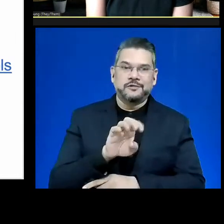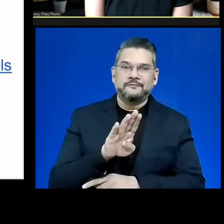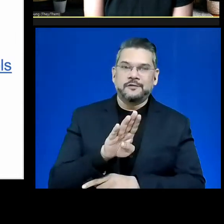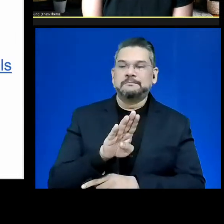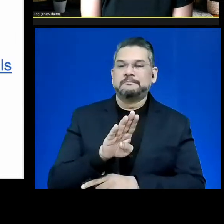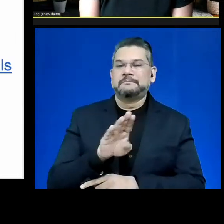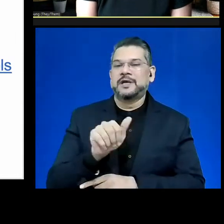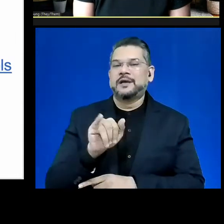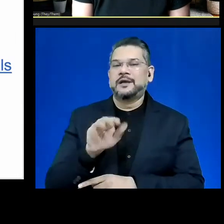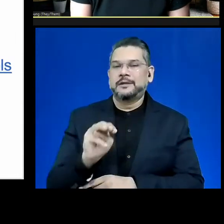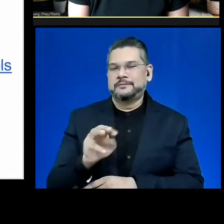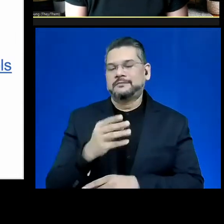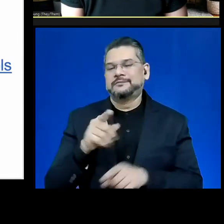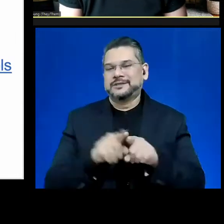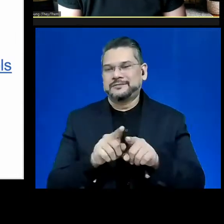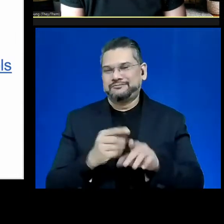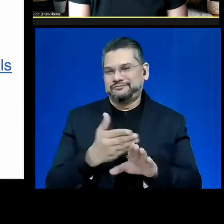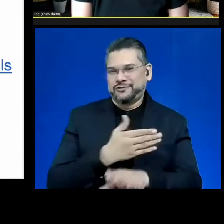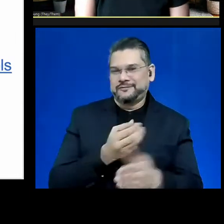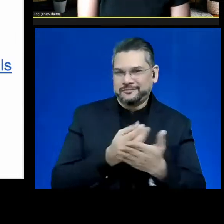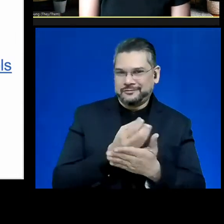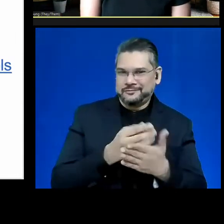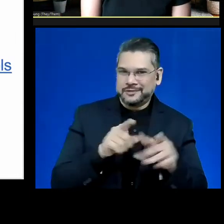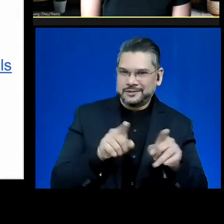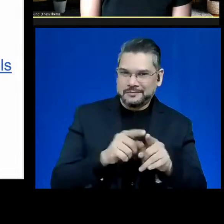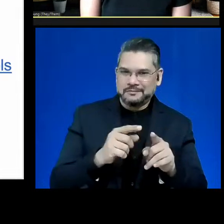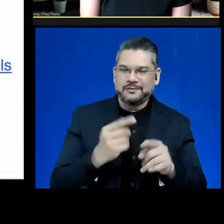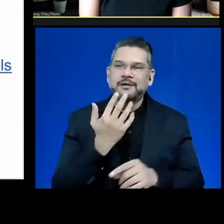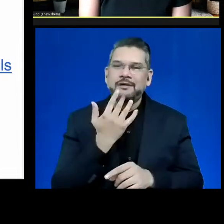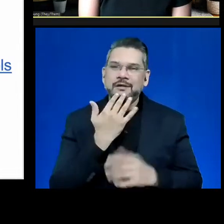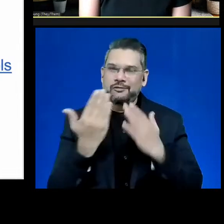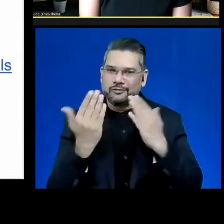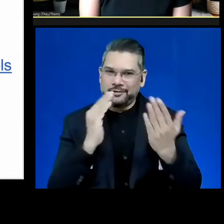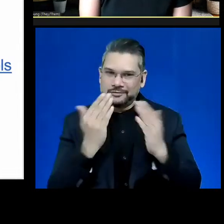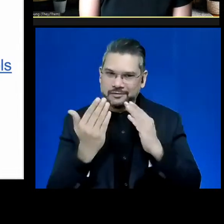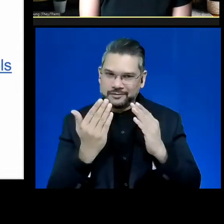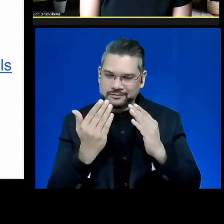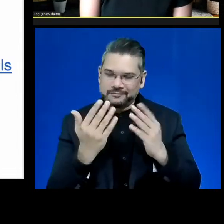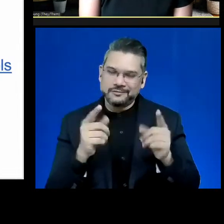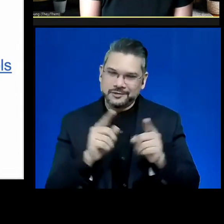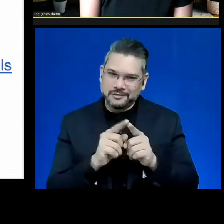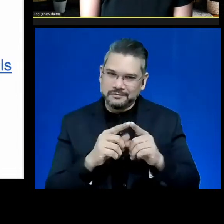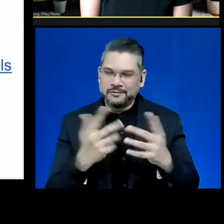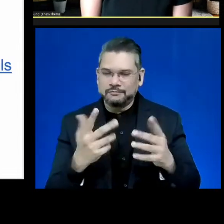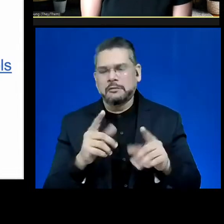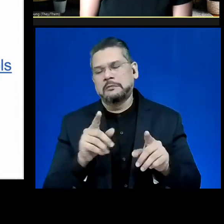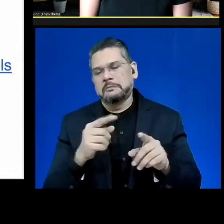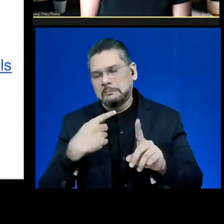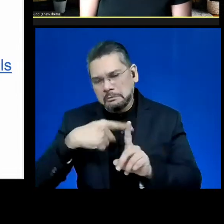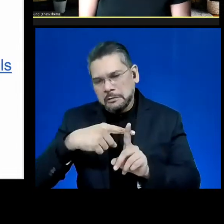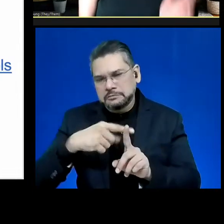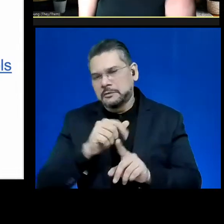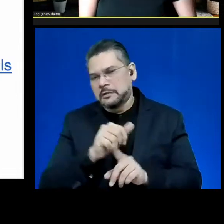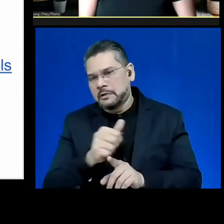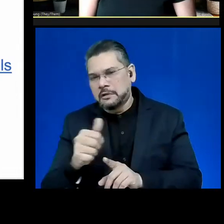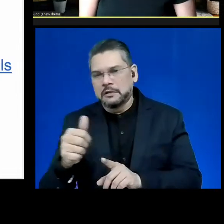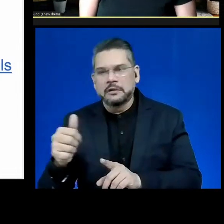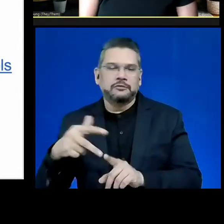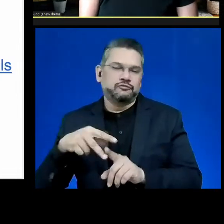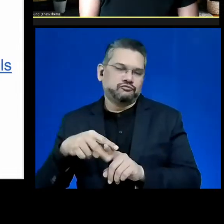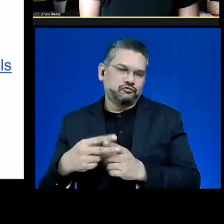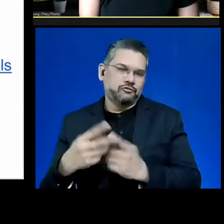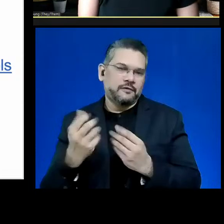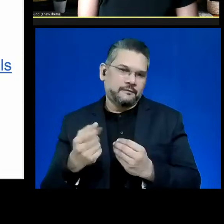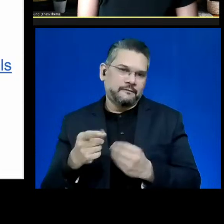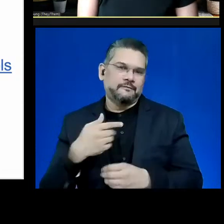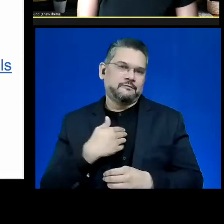contrast analyzer, but they do have other tools that you could utilize for manual testing. Now, I will say,